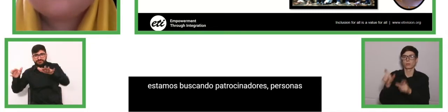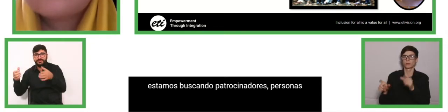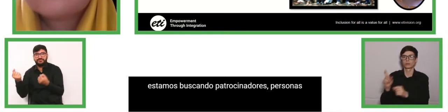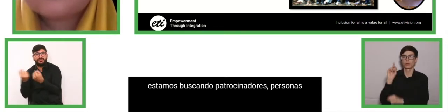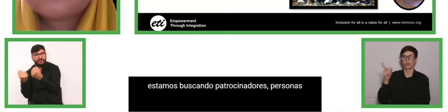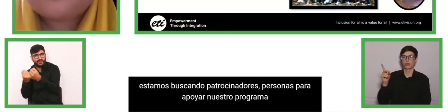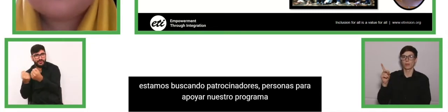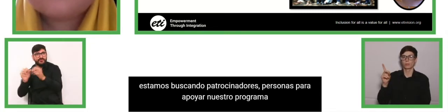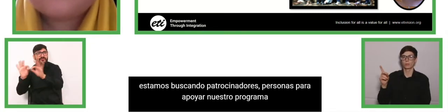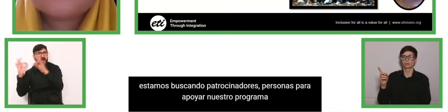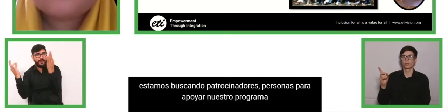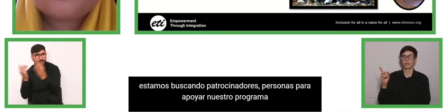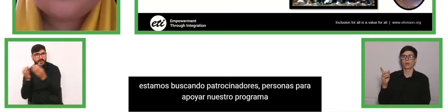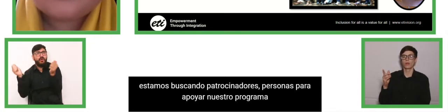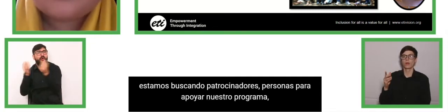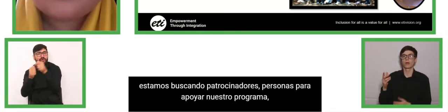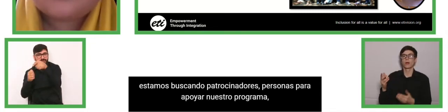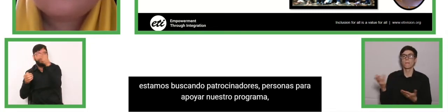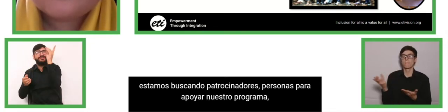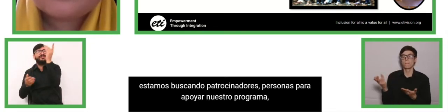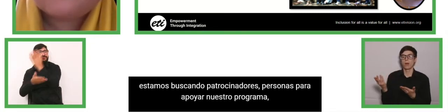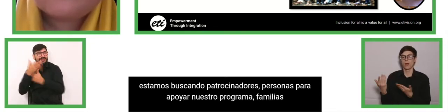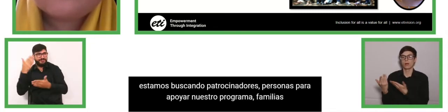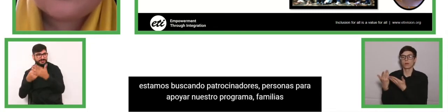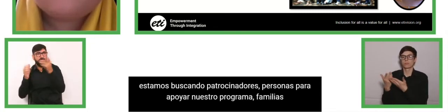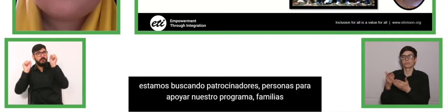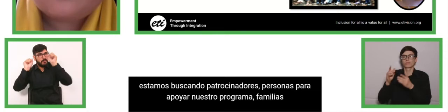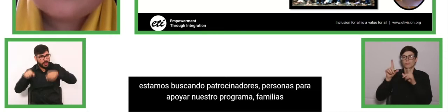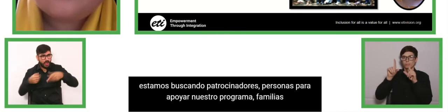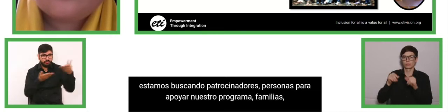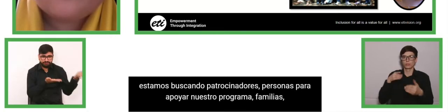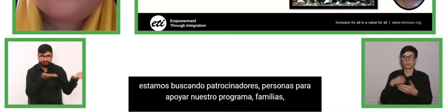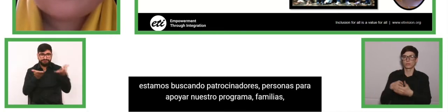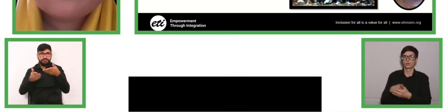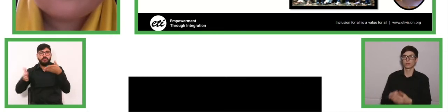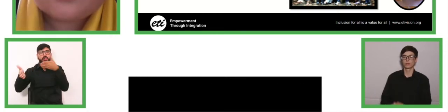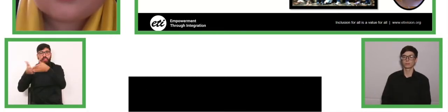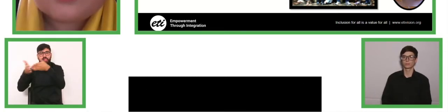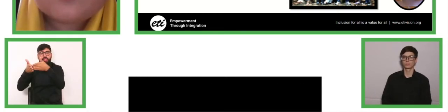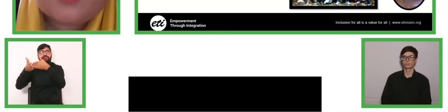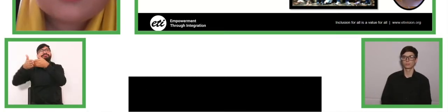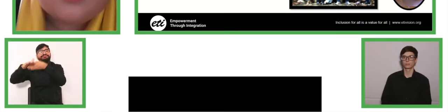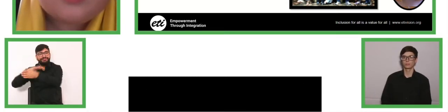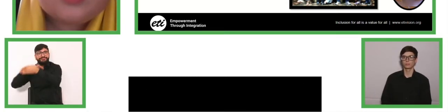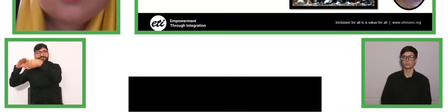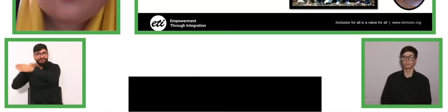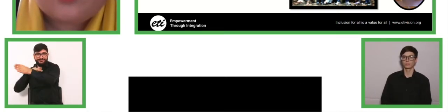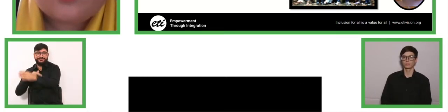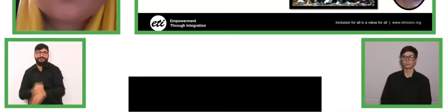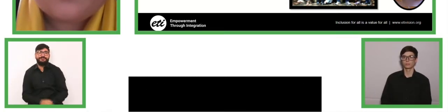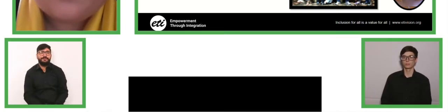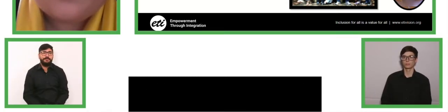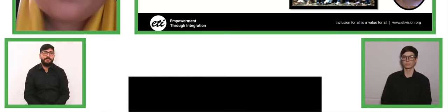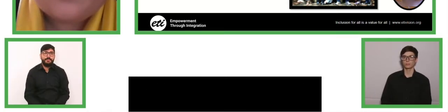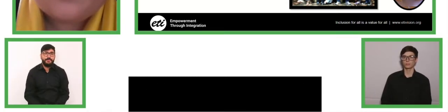of local strategic partners who can support the outreach and recruitment of families and local professionals to participate in our